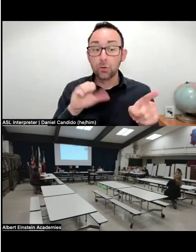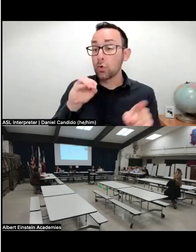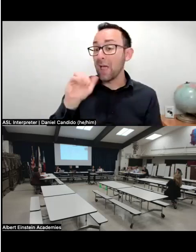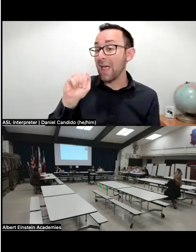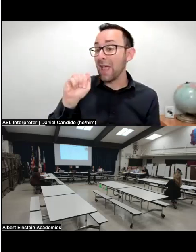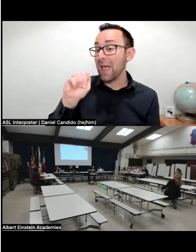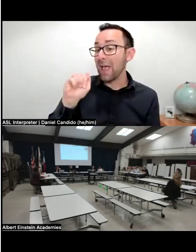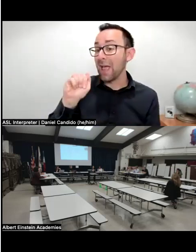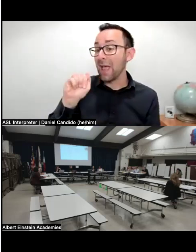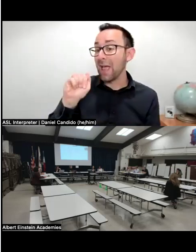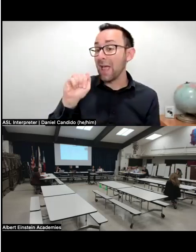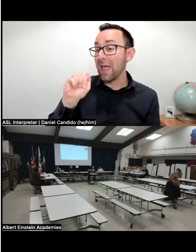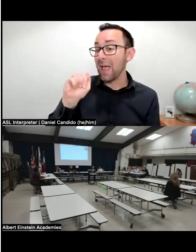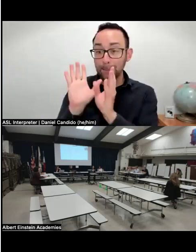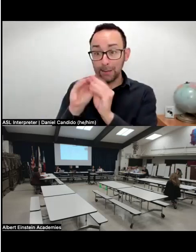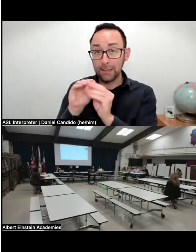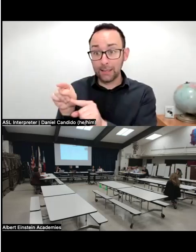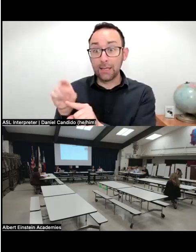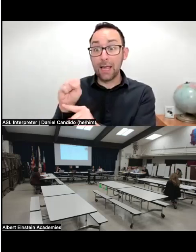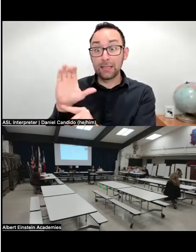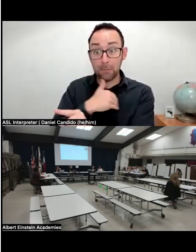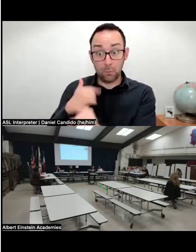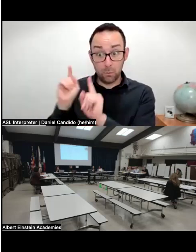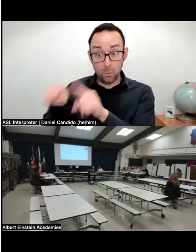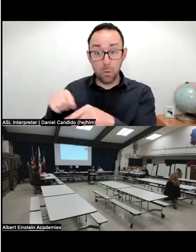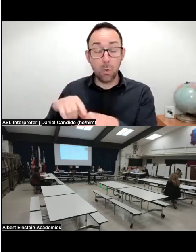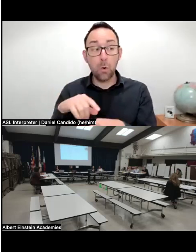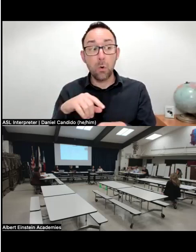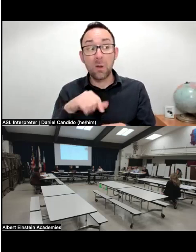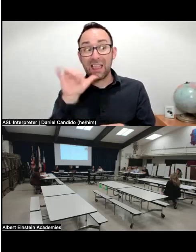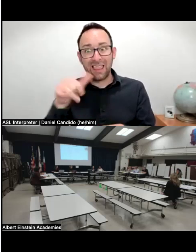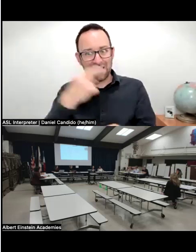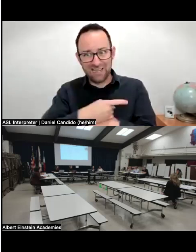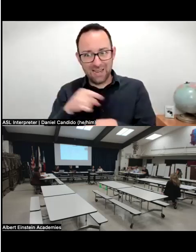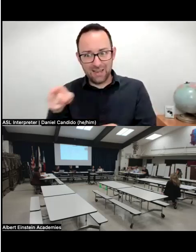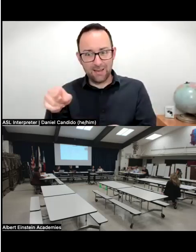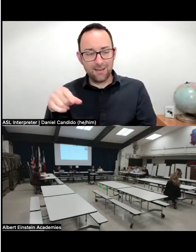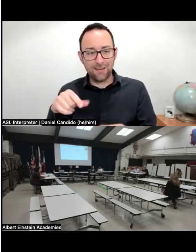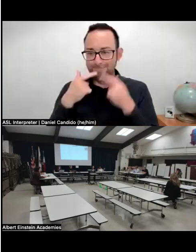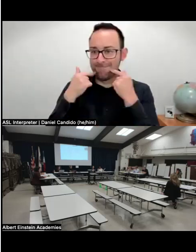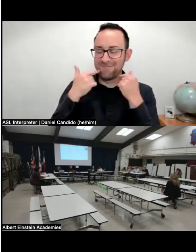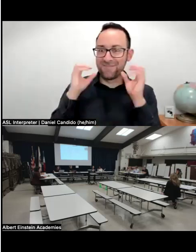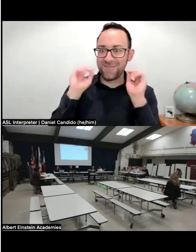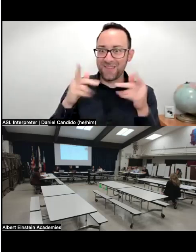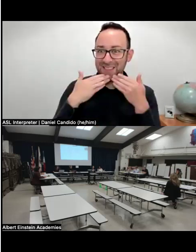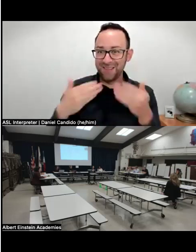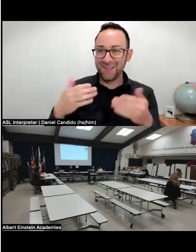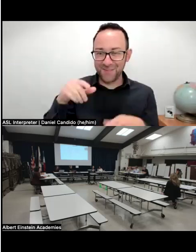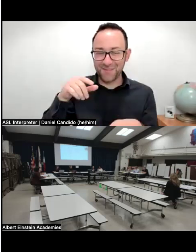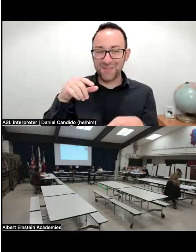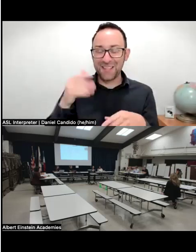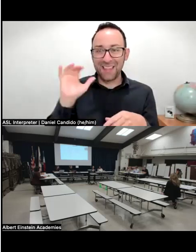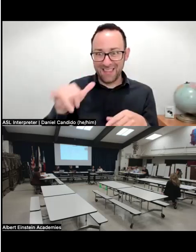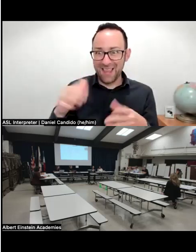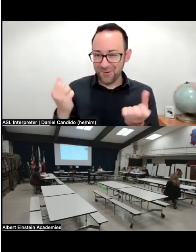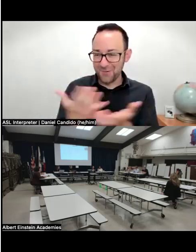SSC members. Somewhere else in the month, not that day. Okay, so then the admin, thank you, okay, because I wanted to clarify that. Yeah.